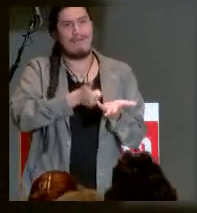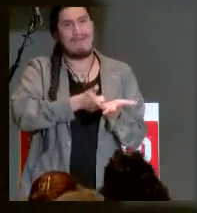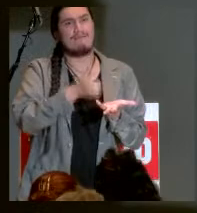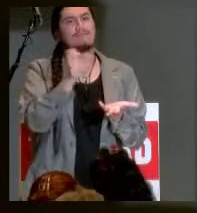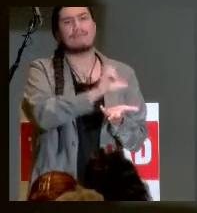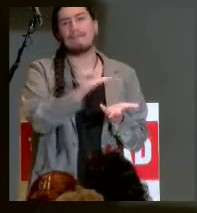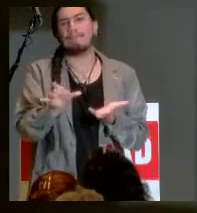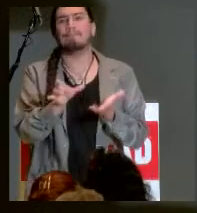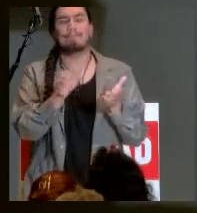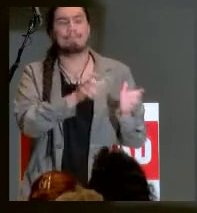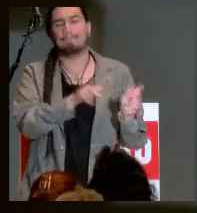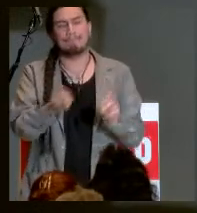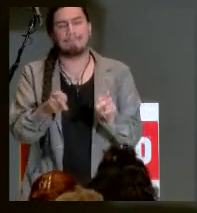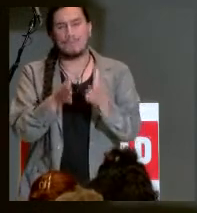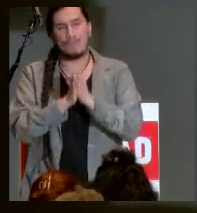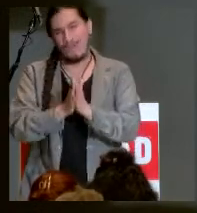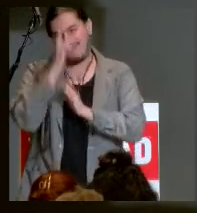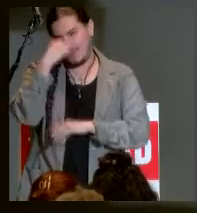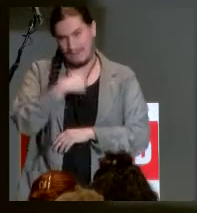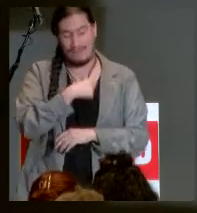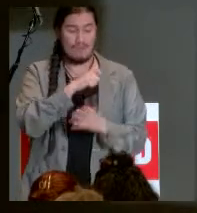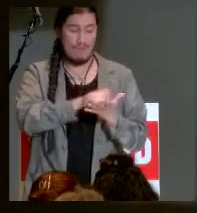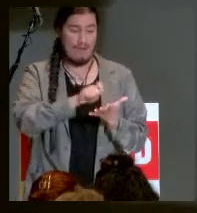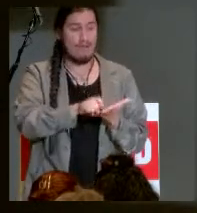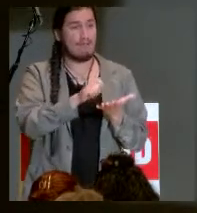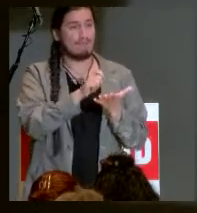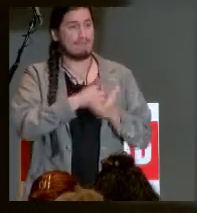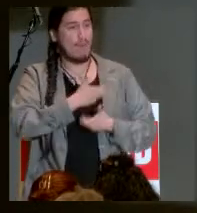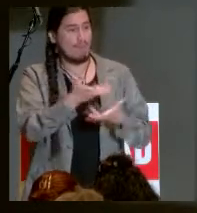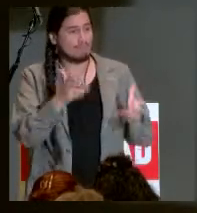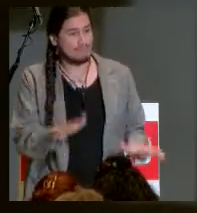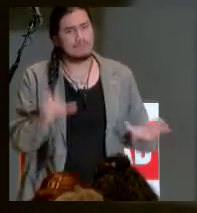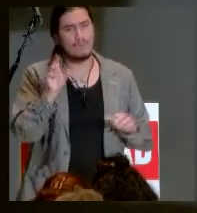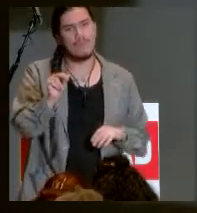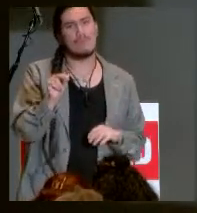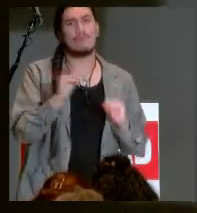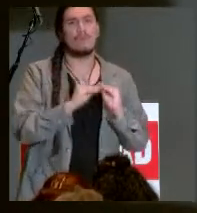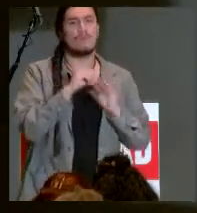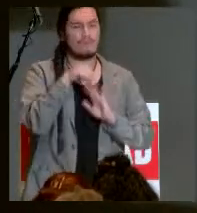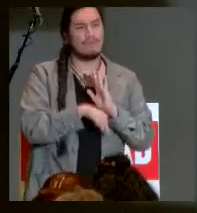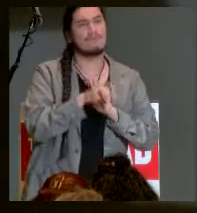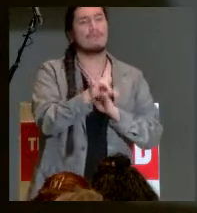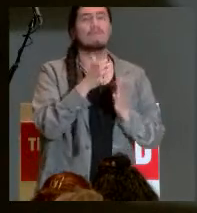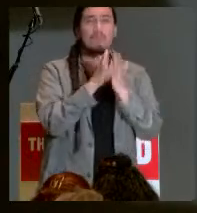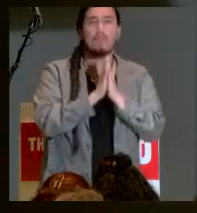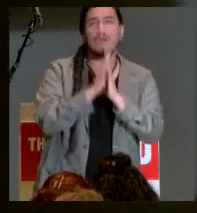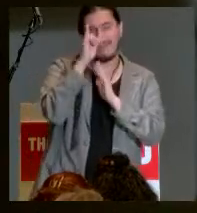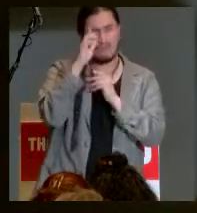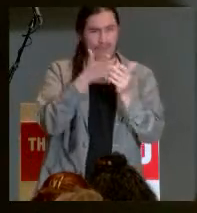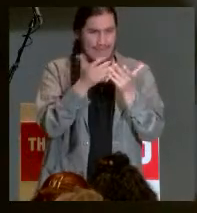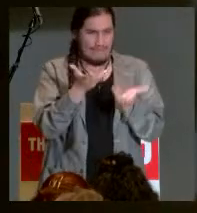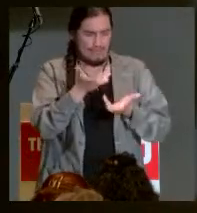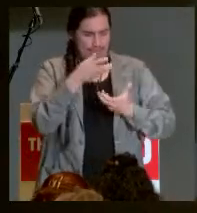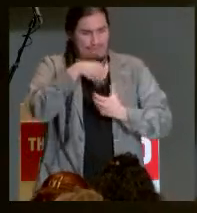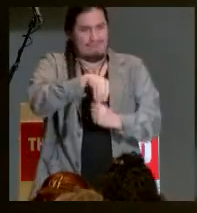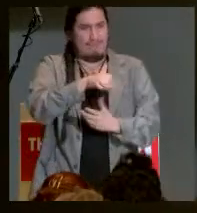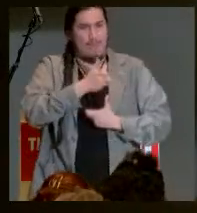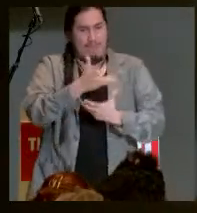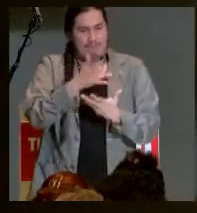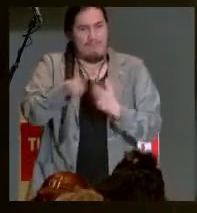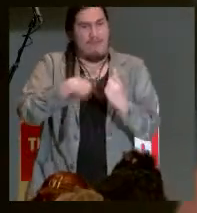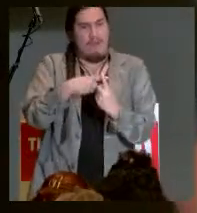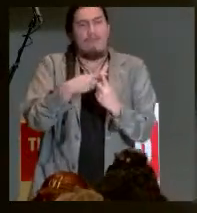Like, you know, I'm not just writing a poem. I'm praying for this, whatever is in that